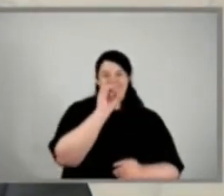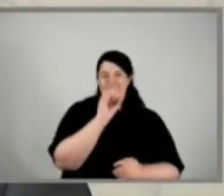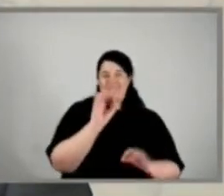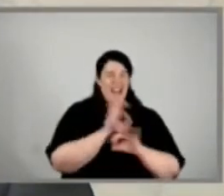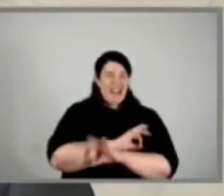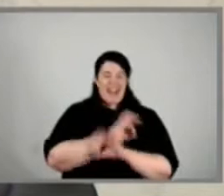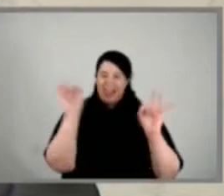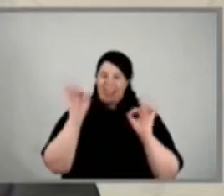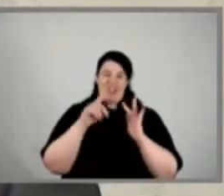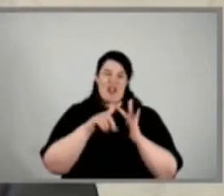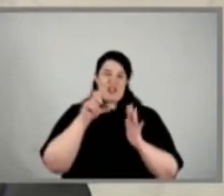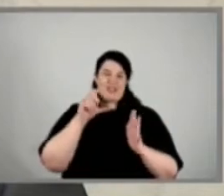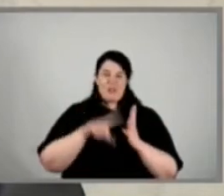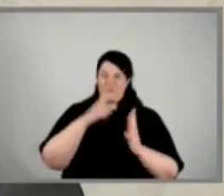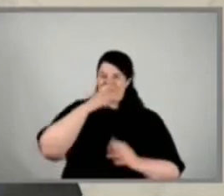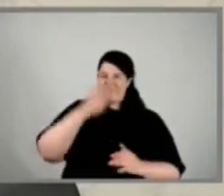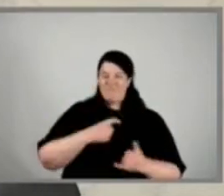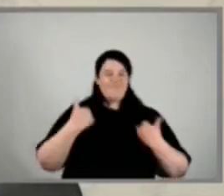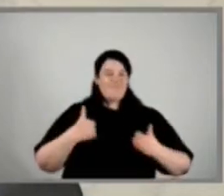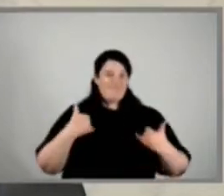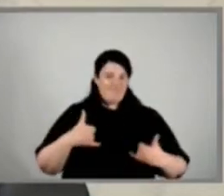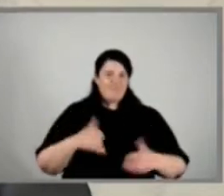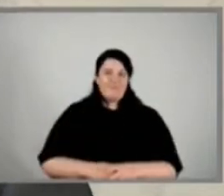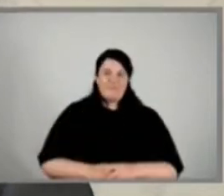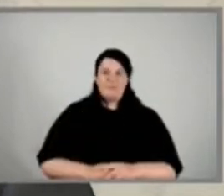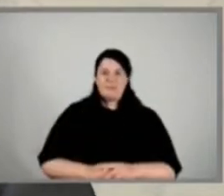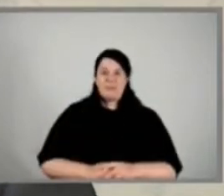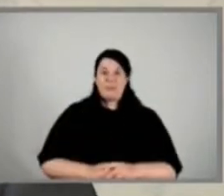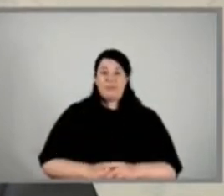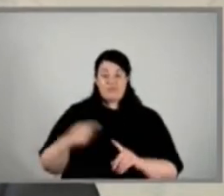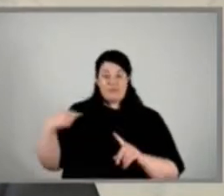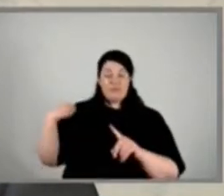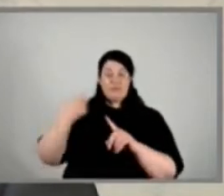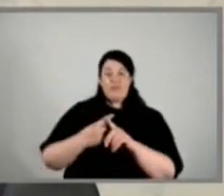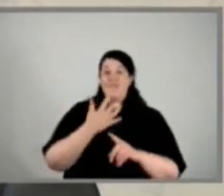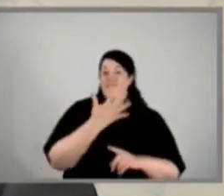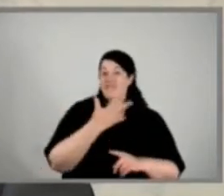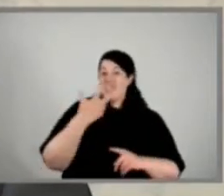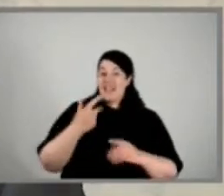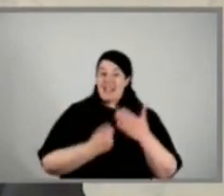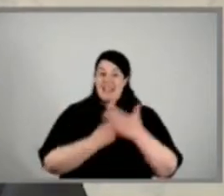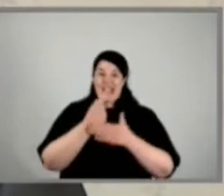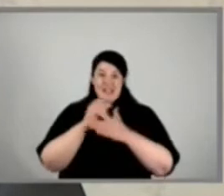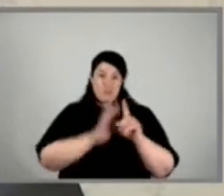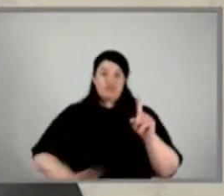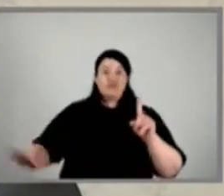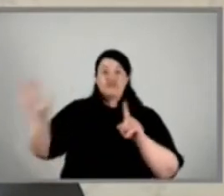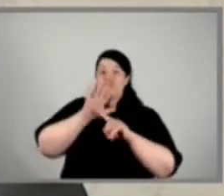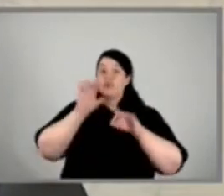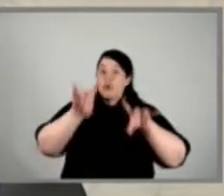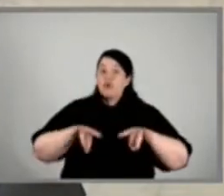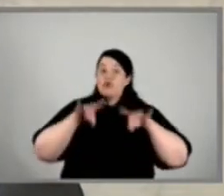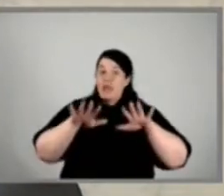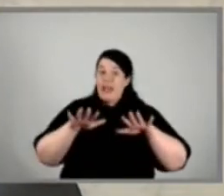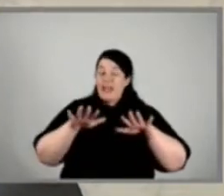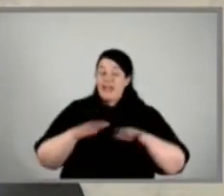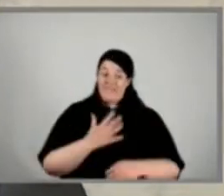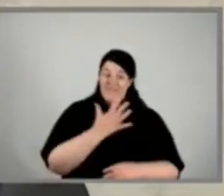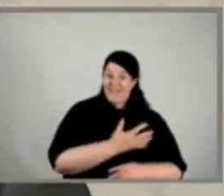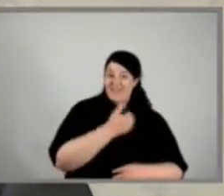over the past week, we've had 58 cases in Australia, across Australia, of which 56 are